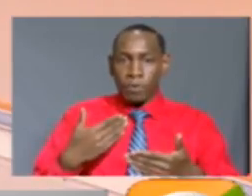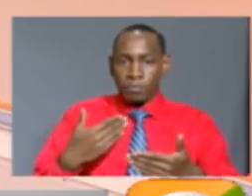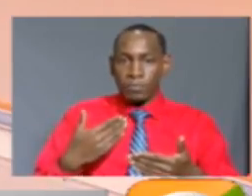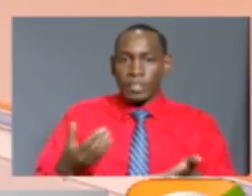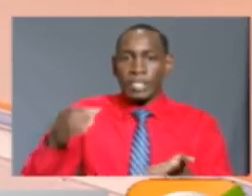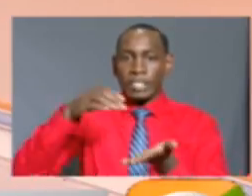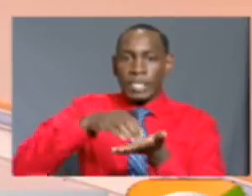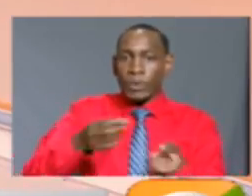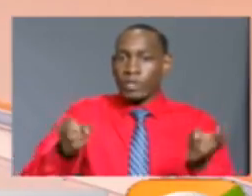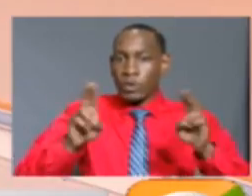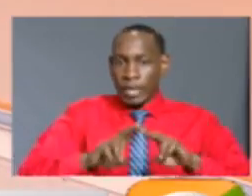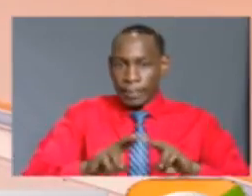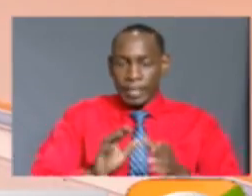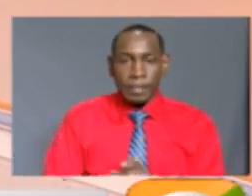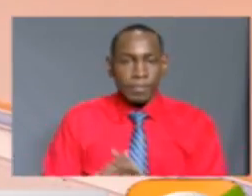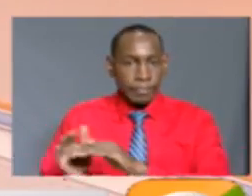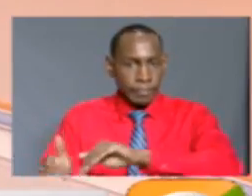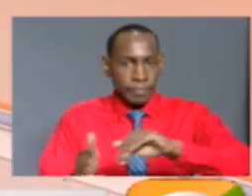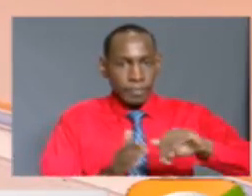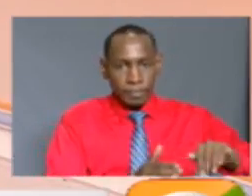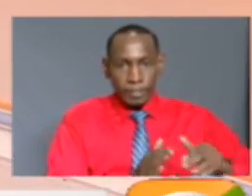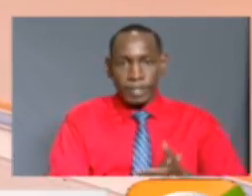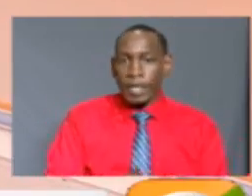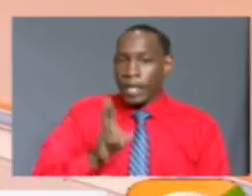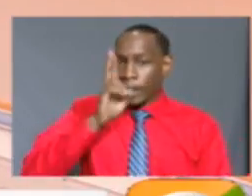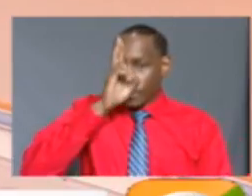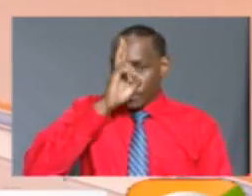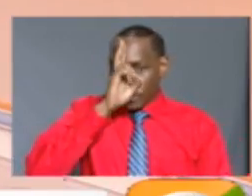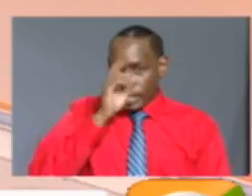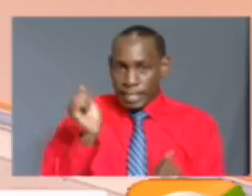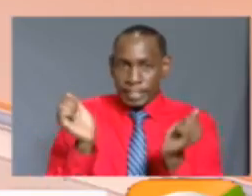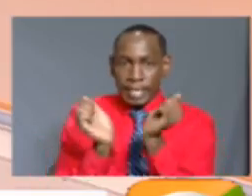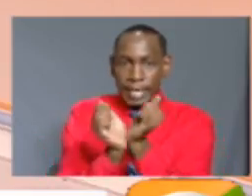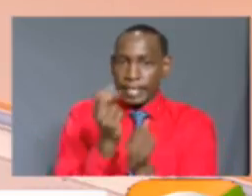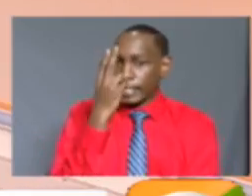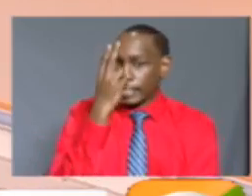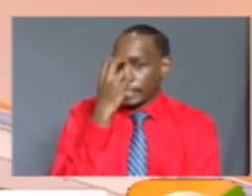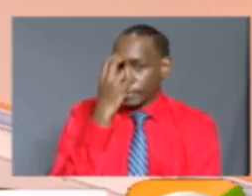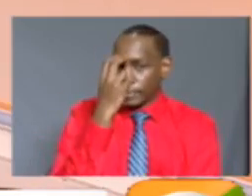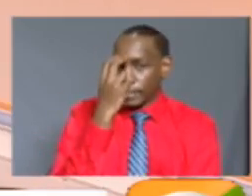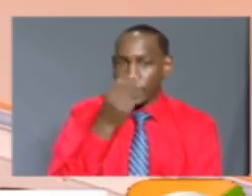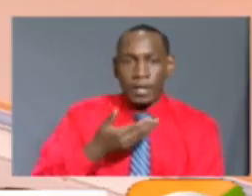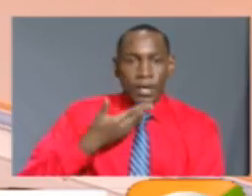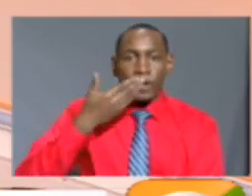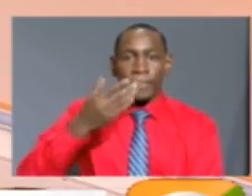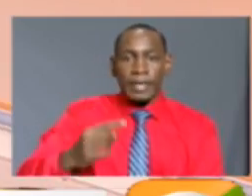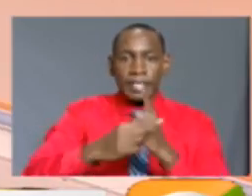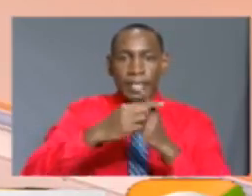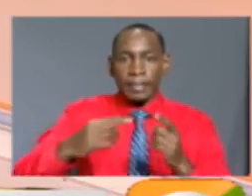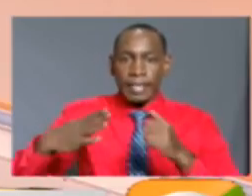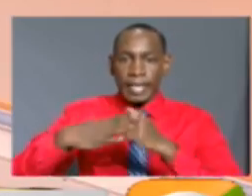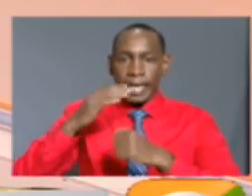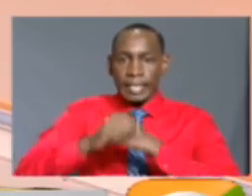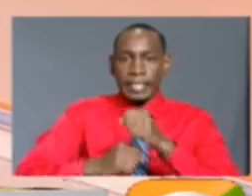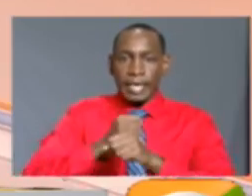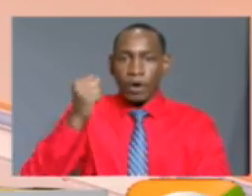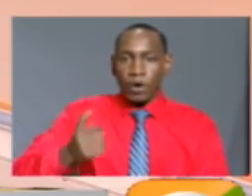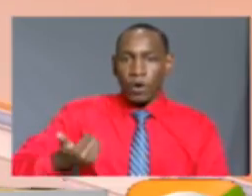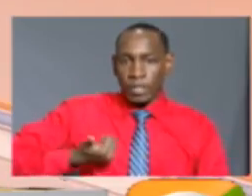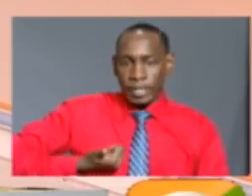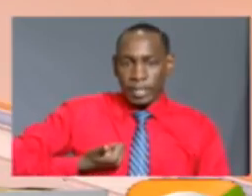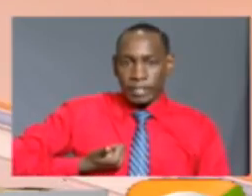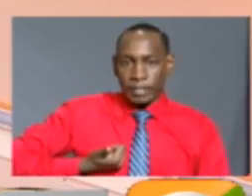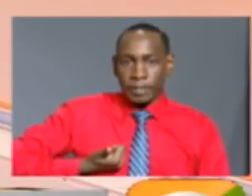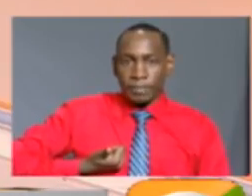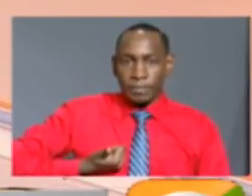unfortunate incident. Elsewhere in Kimilili, police are holding a suspect who confessed to killing a nine-year-old girl in